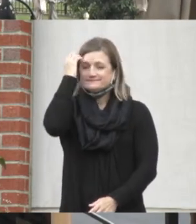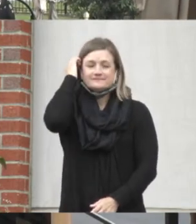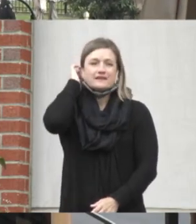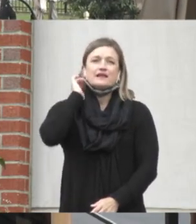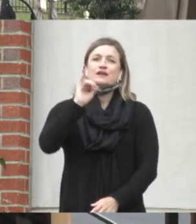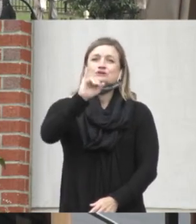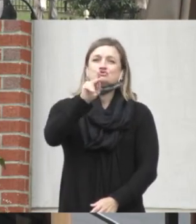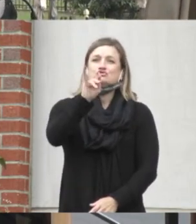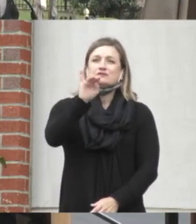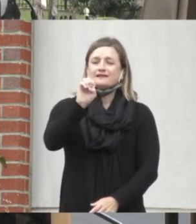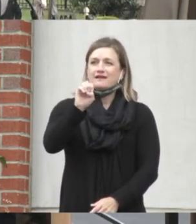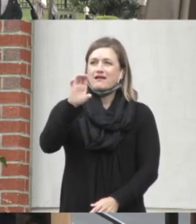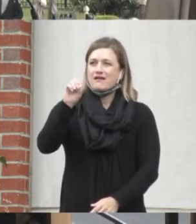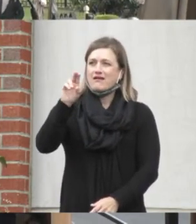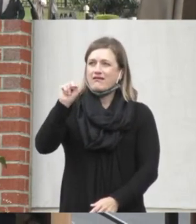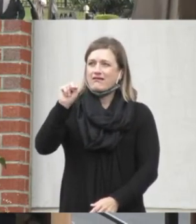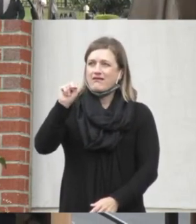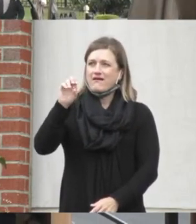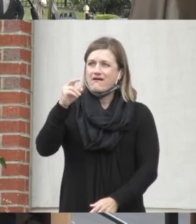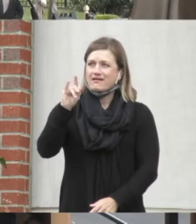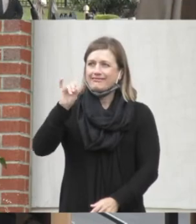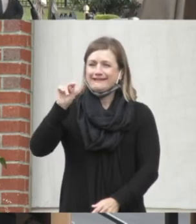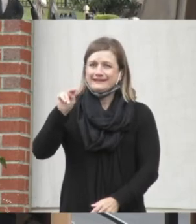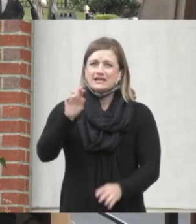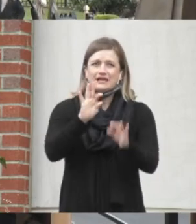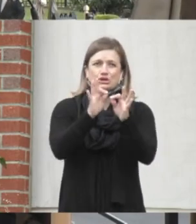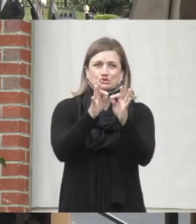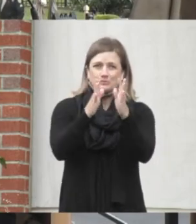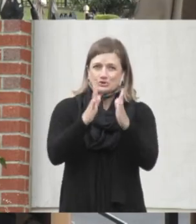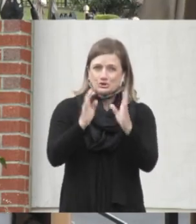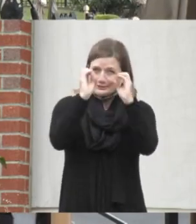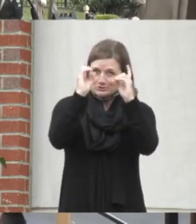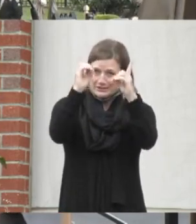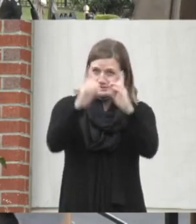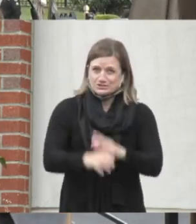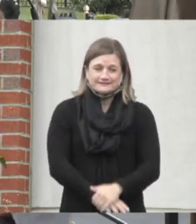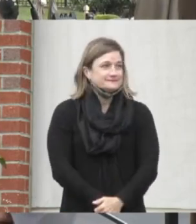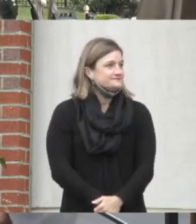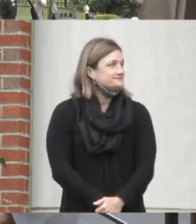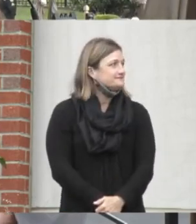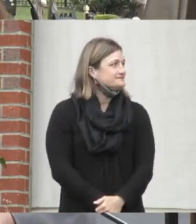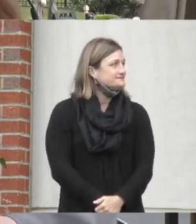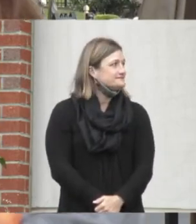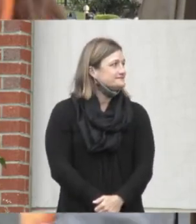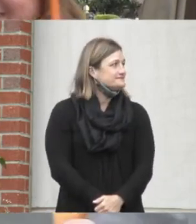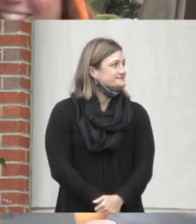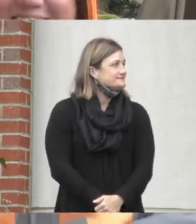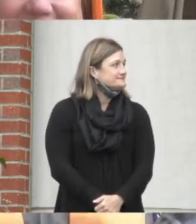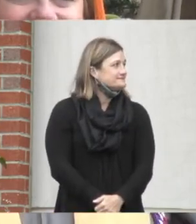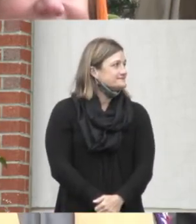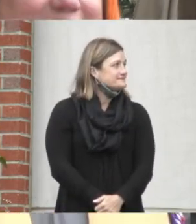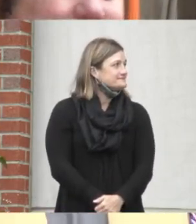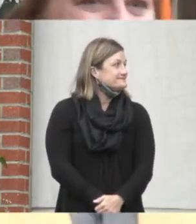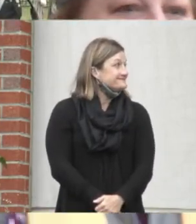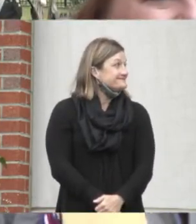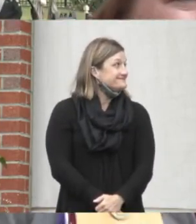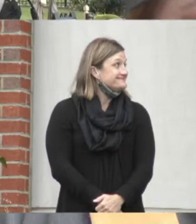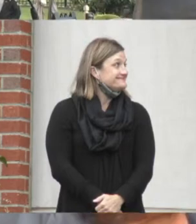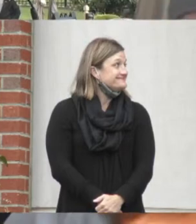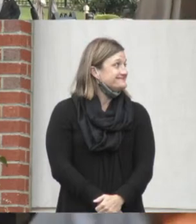Julia Conklin, Interpreter Education.